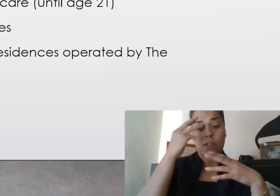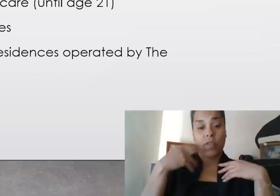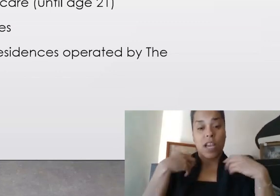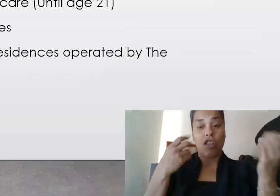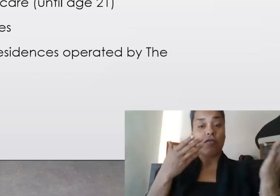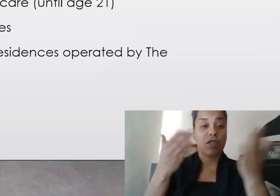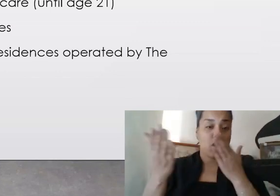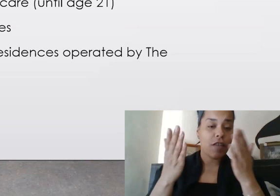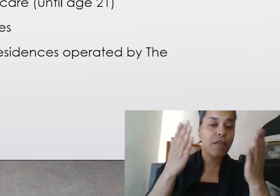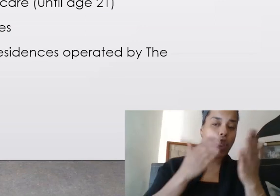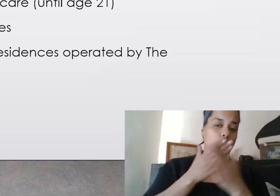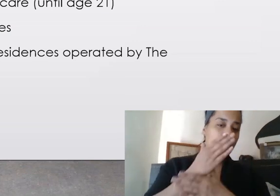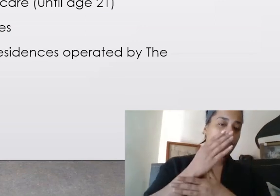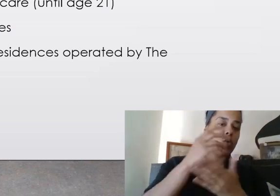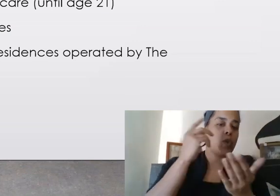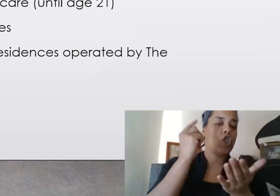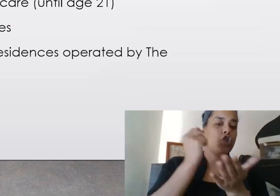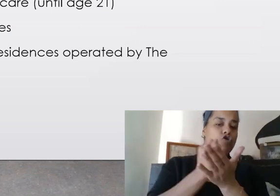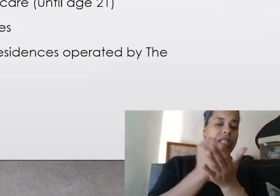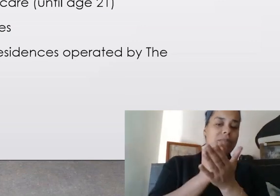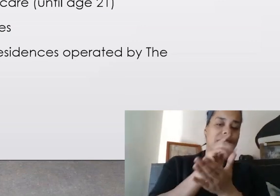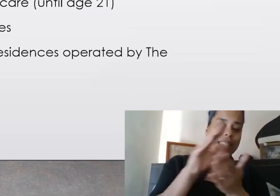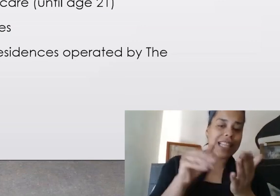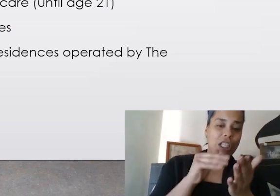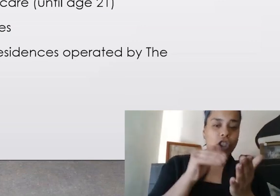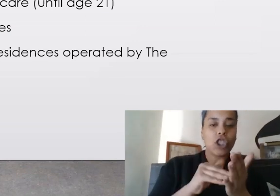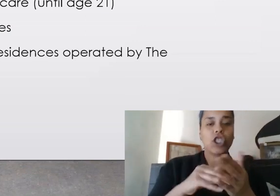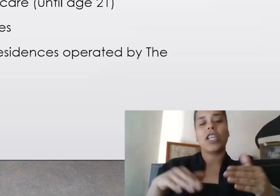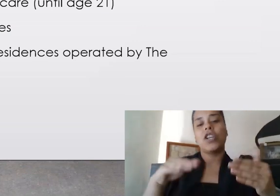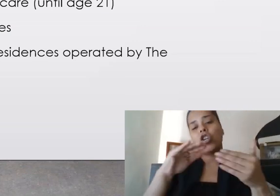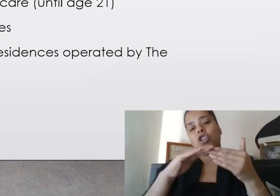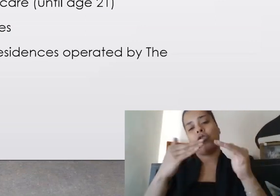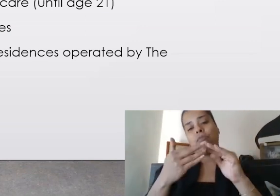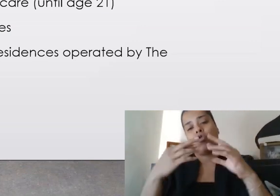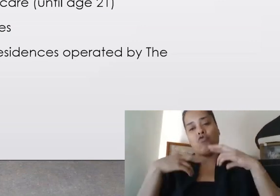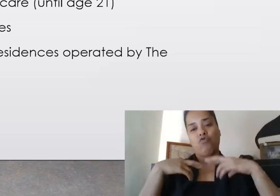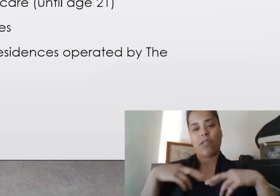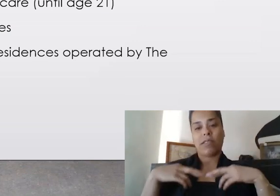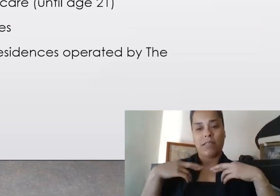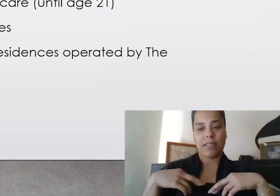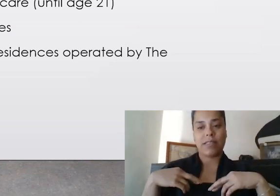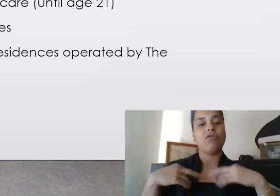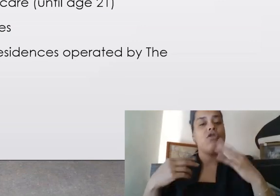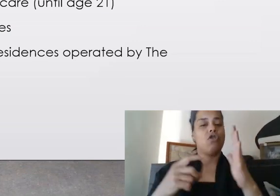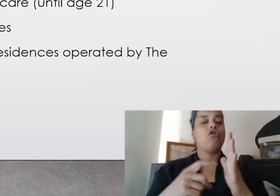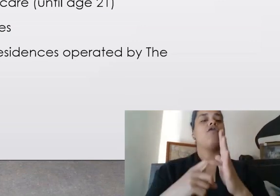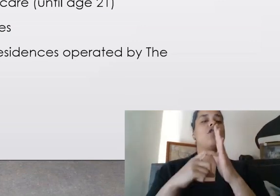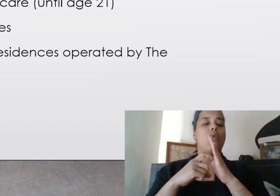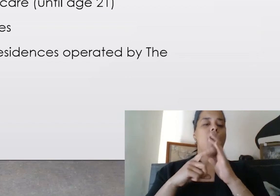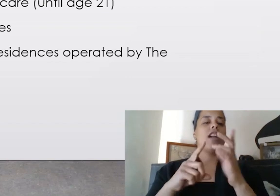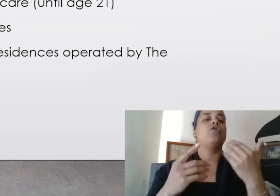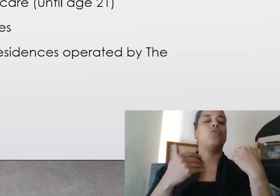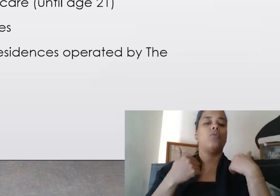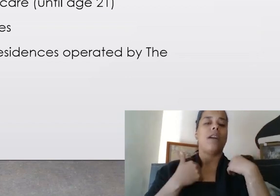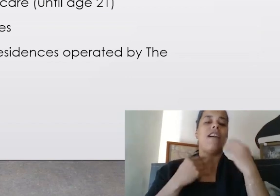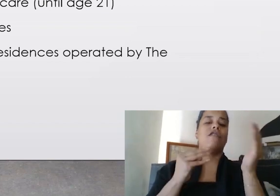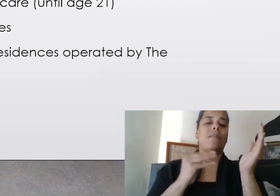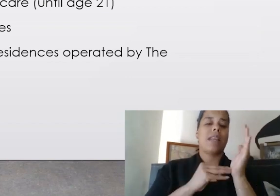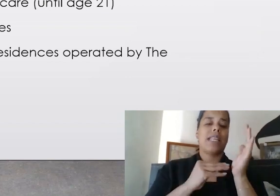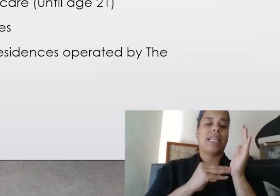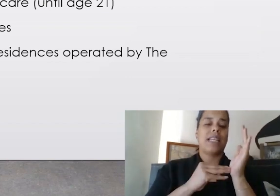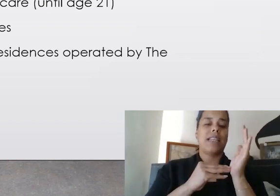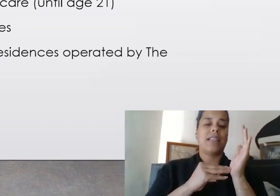treatment centers, community residences, they require you to have Medicaid in order for you